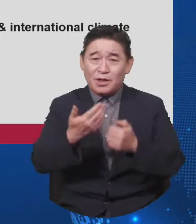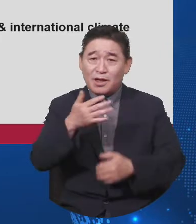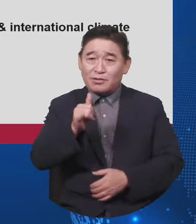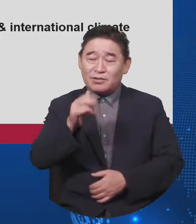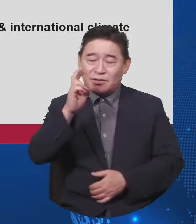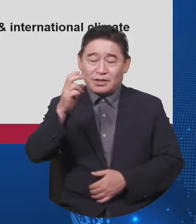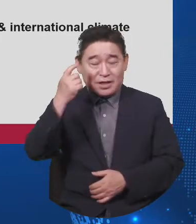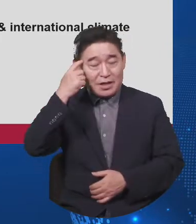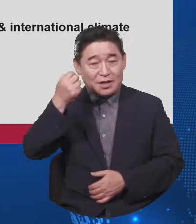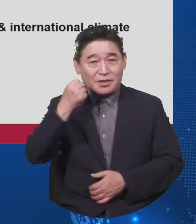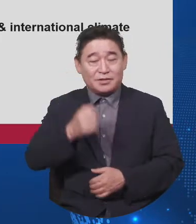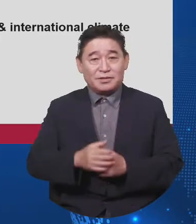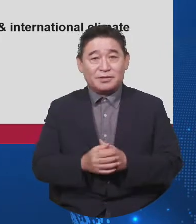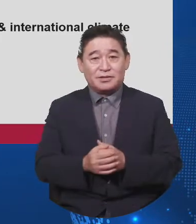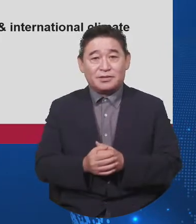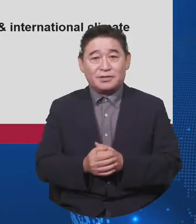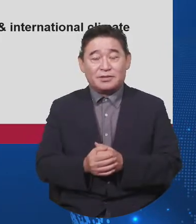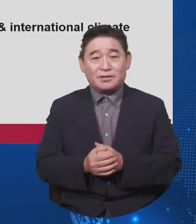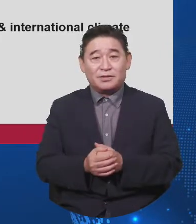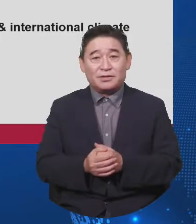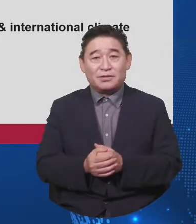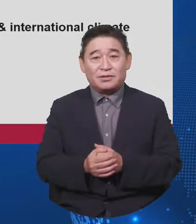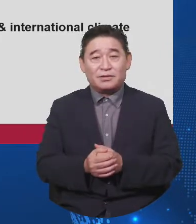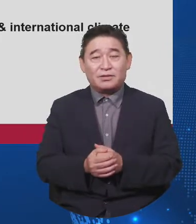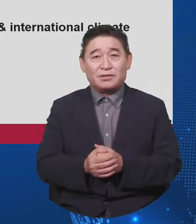takeaways or way ahead. What does it mean? I think